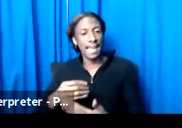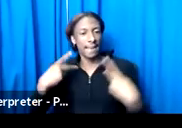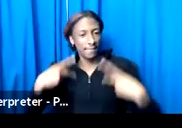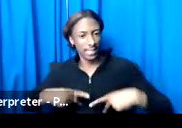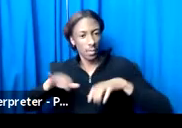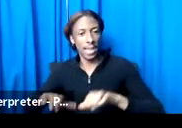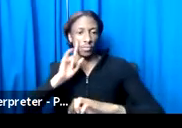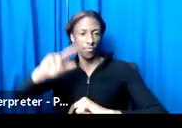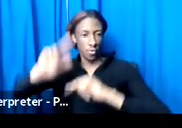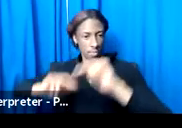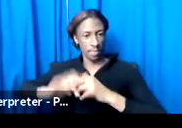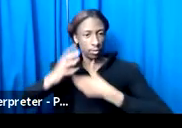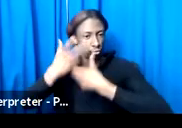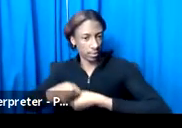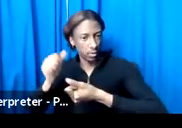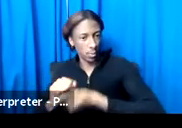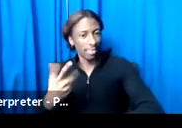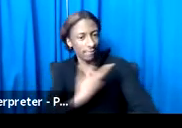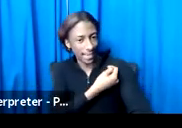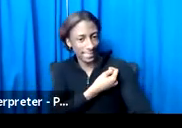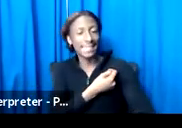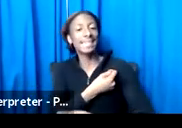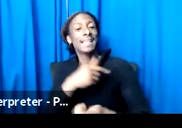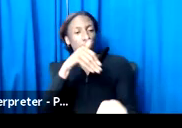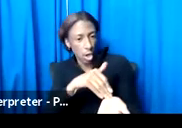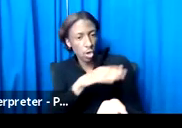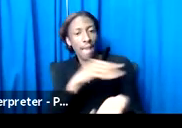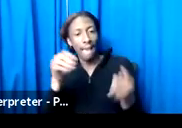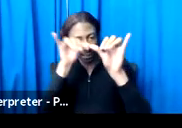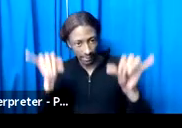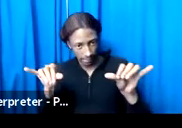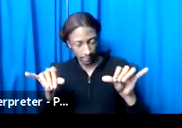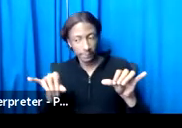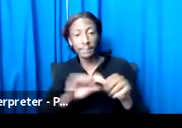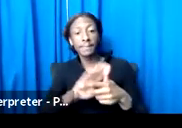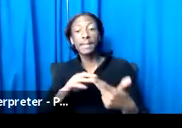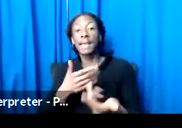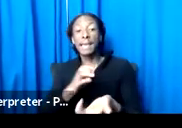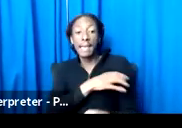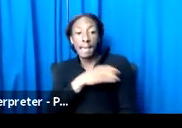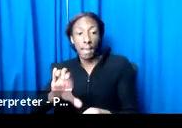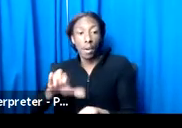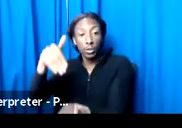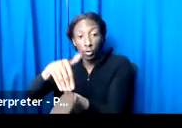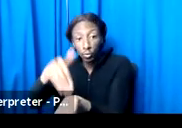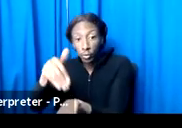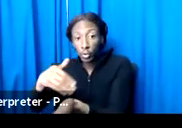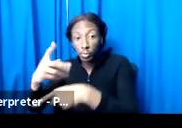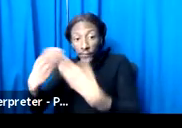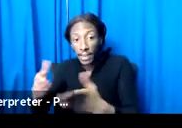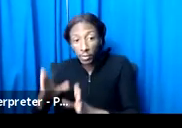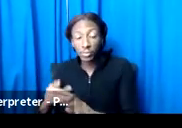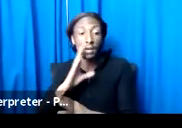build trust in the vaccine, the vaccinator, and the system. Empowering healthcare providers by